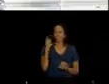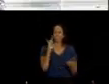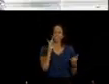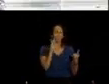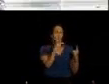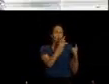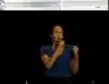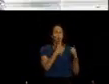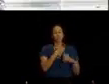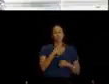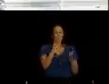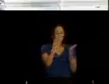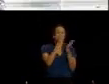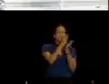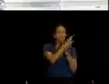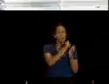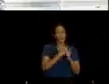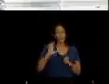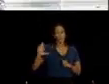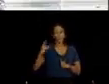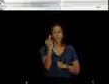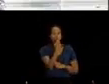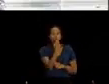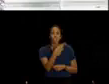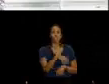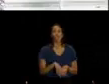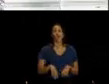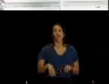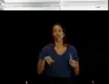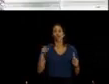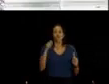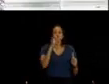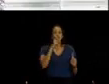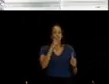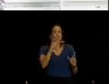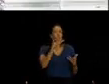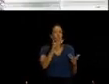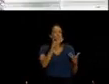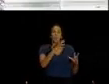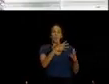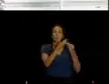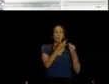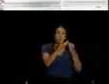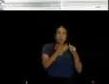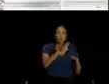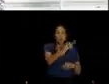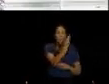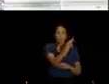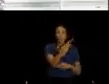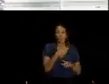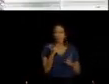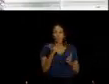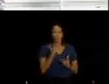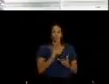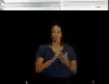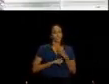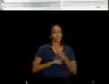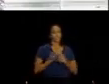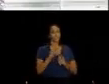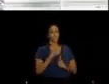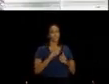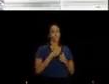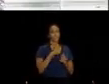best friend, and she doesn't want to, risk anything and lose her best friend, so she tries to hide her feelings, and then